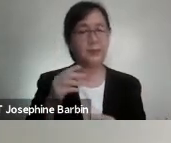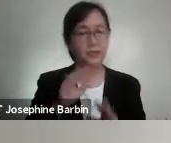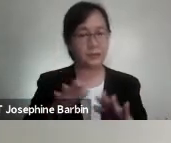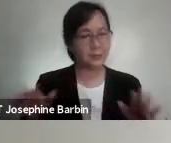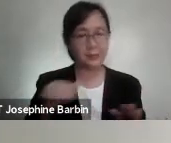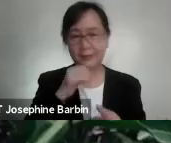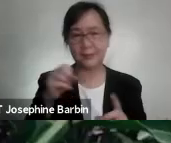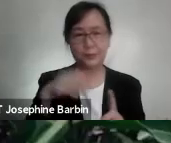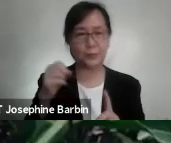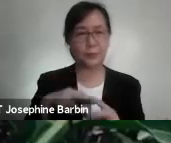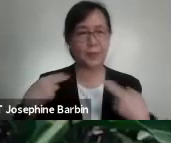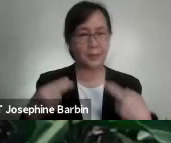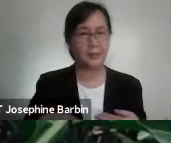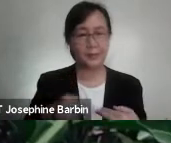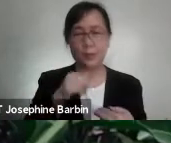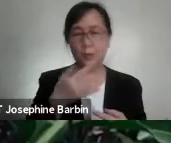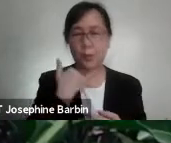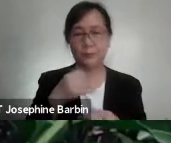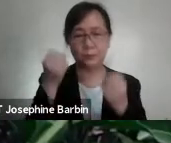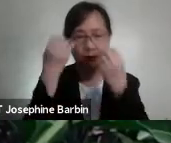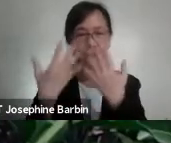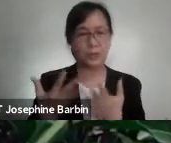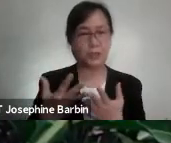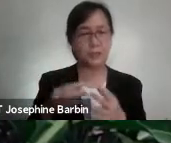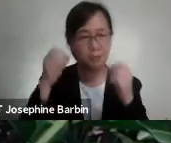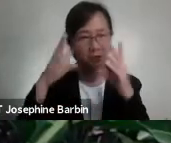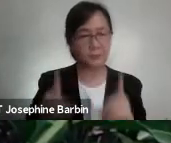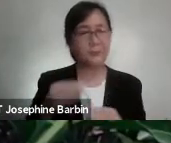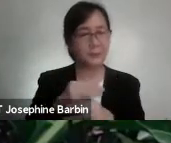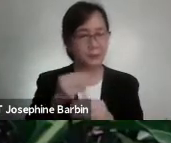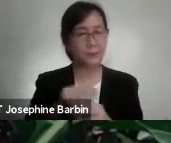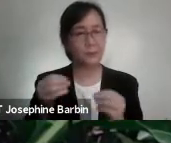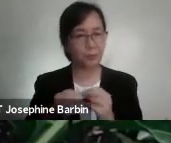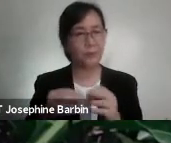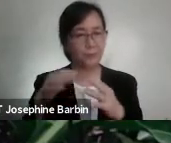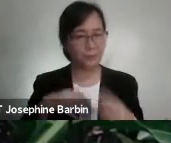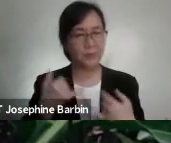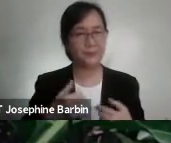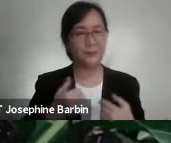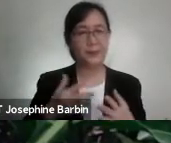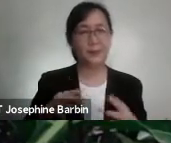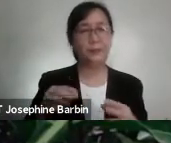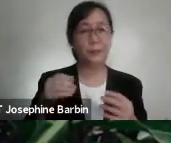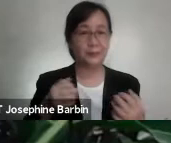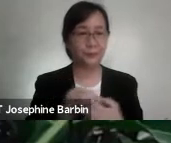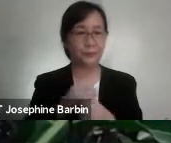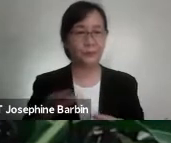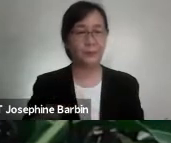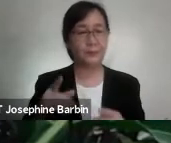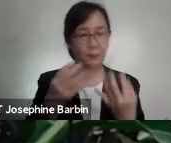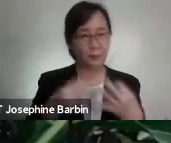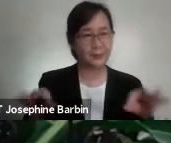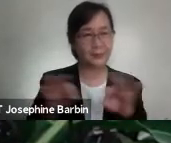health misinformation. A educação pode ser mais divertida e eficaz com o uso de ferramentas digitais, mas é importante